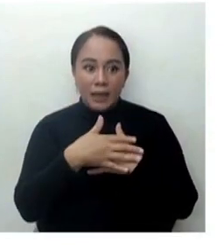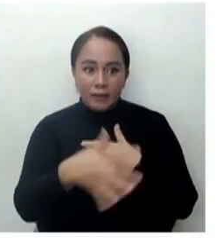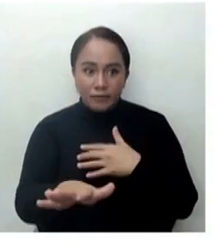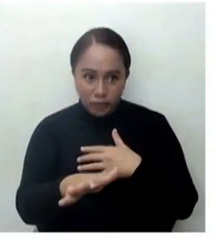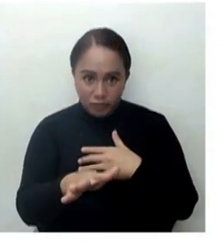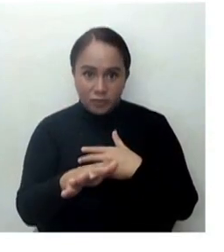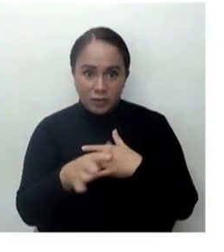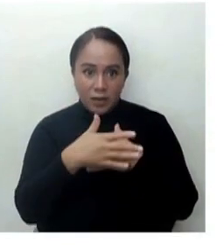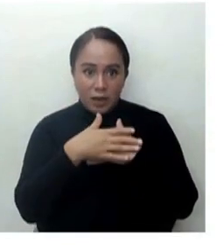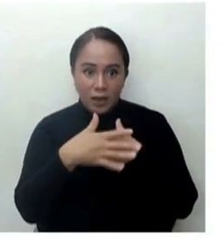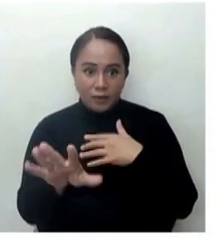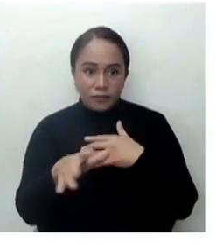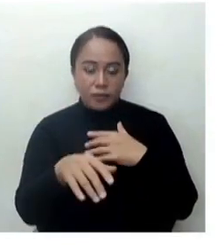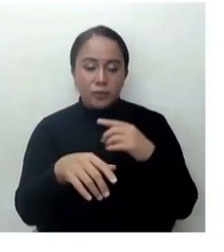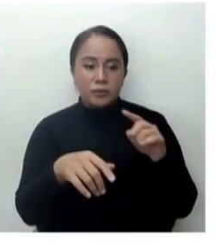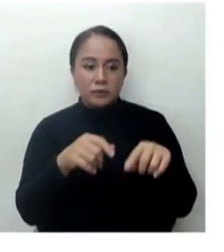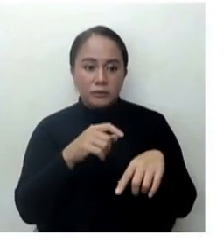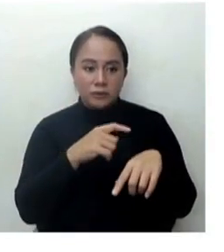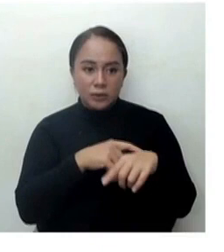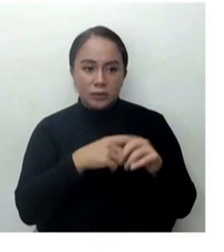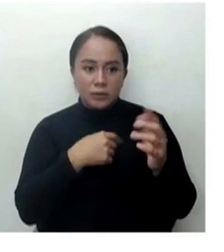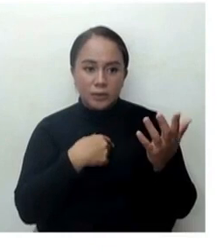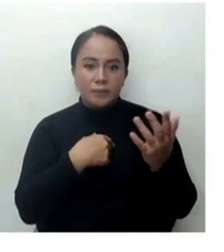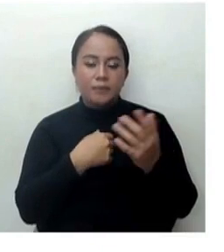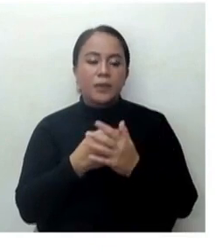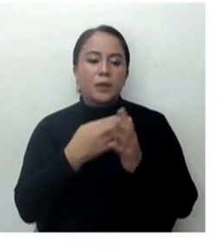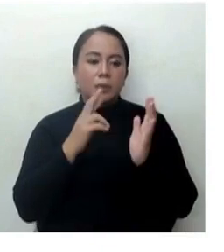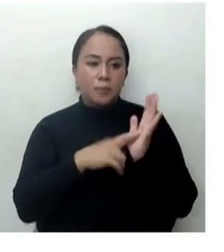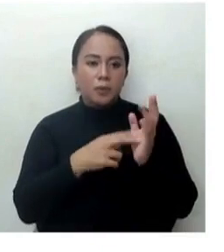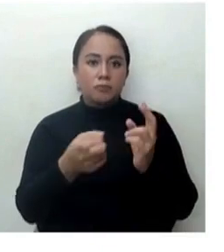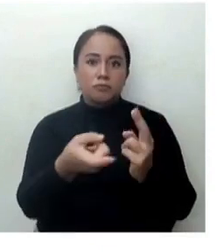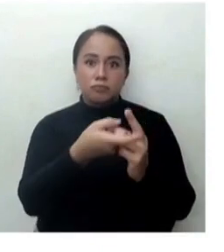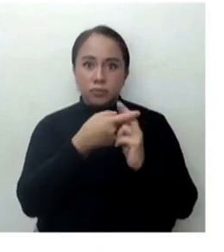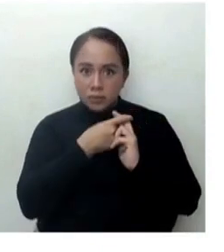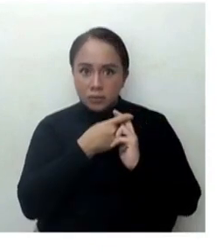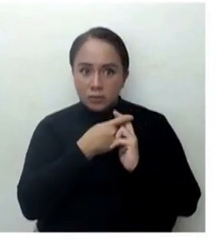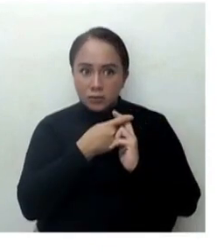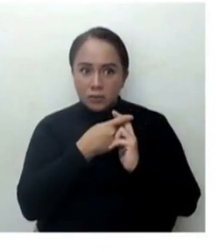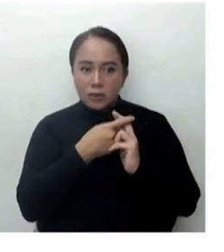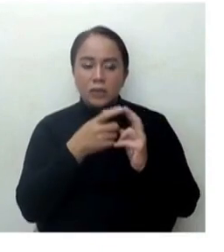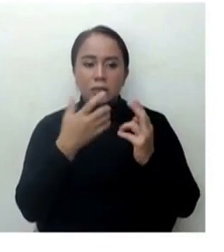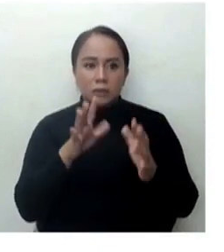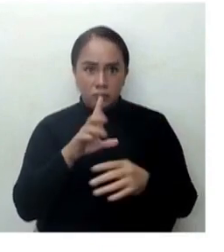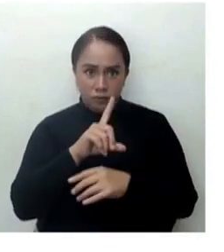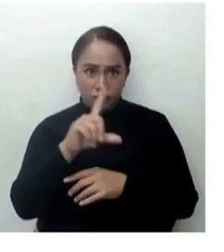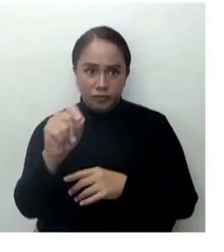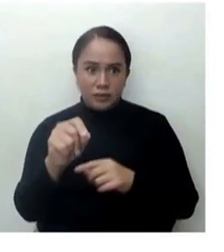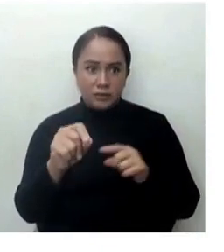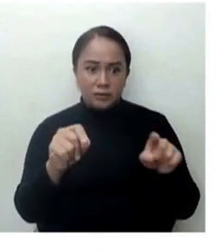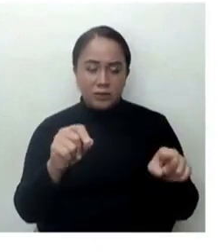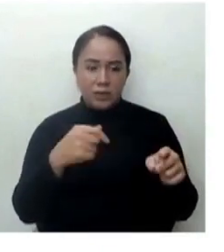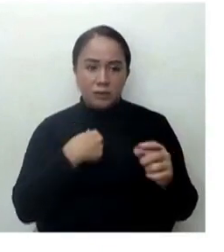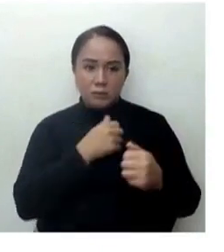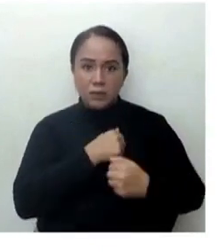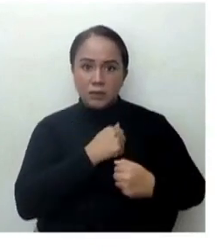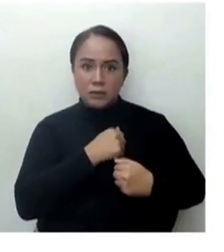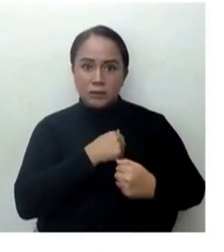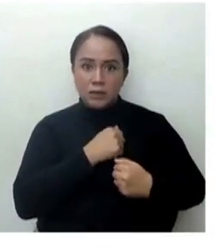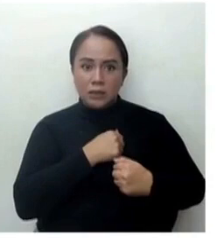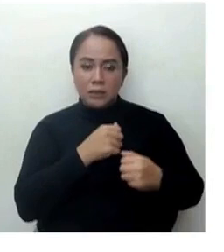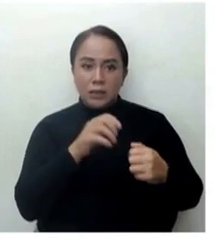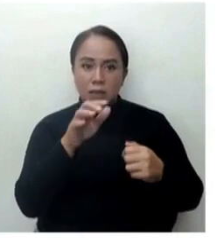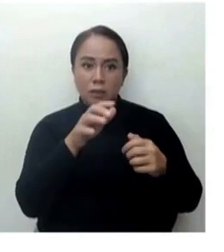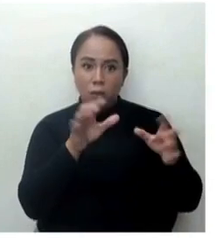particular time of reported incident of their abduction. And then all of a sudden, they are in a military camp saying that